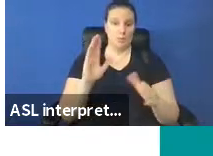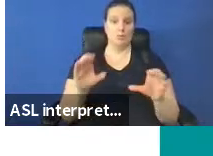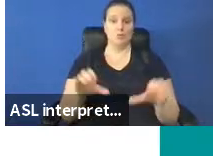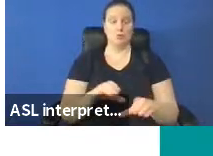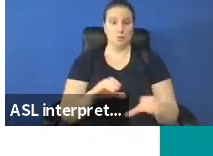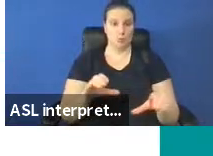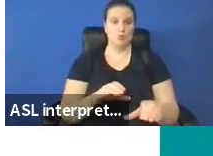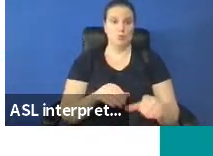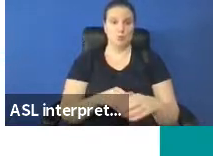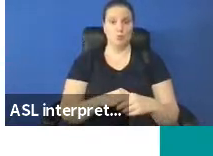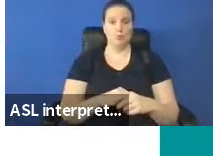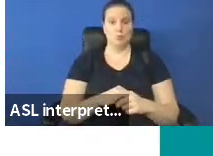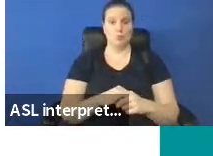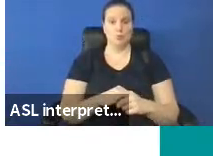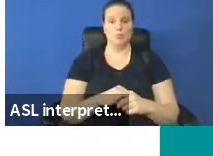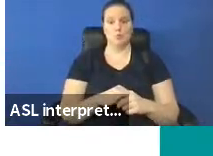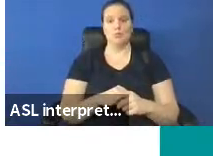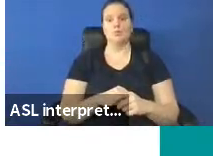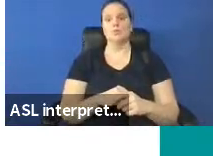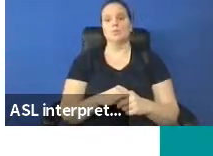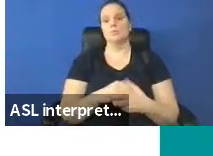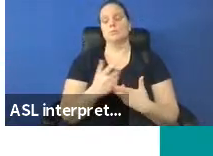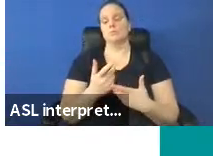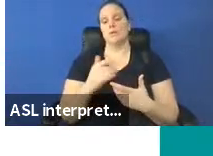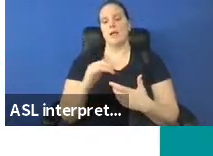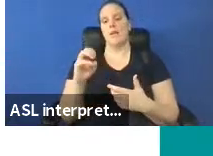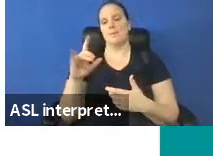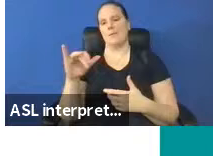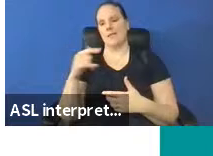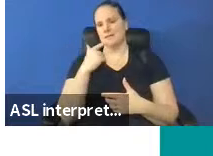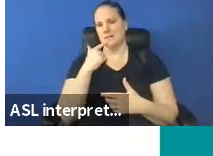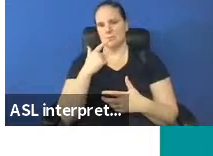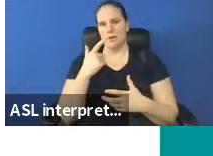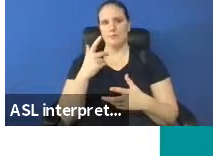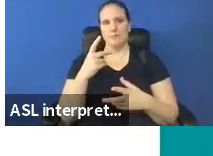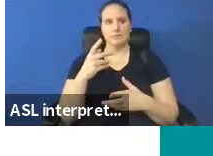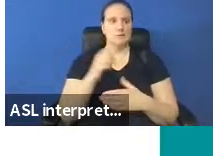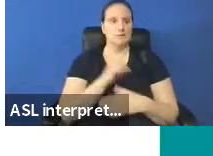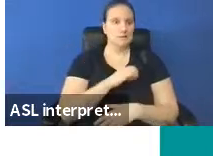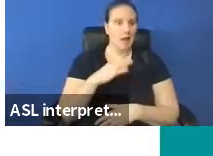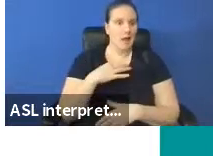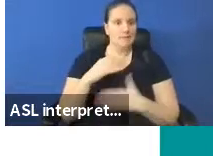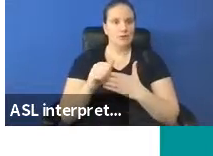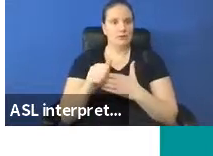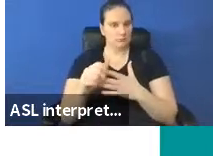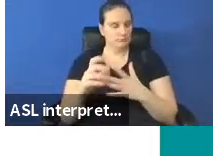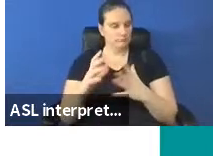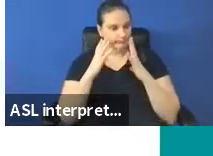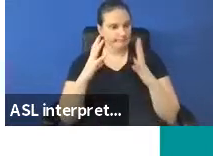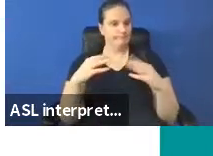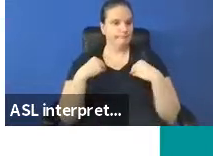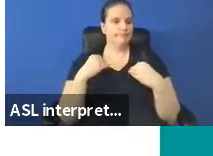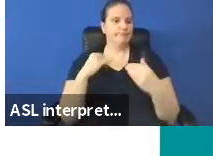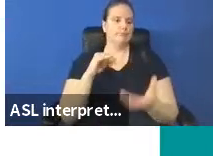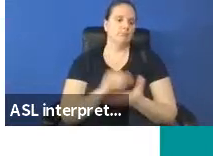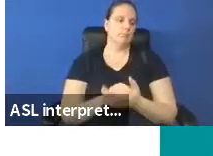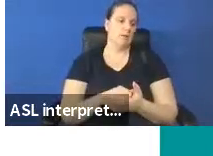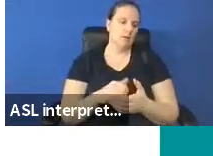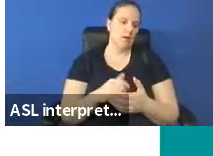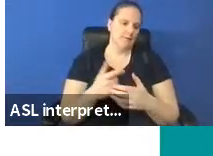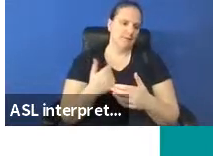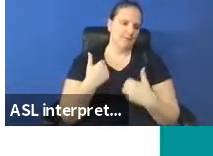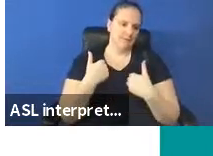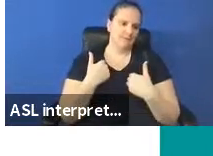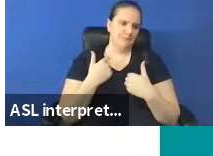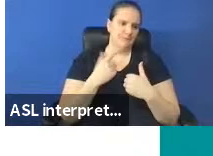do, and we have as Emily said, we have buy-in of staff and leadership that these are the